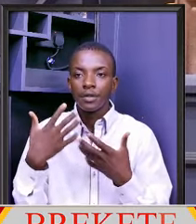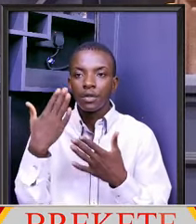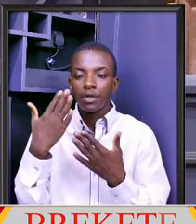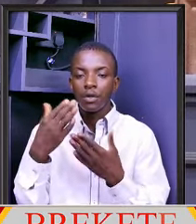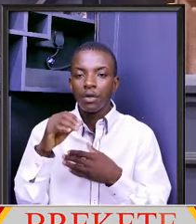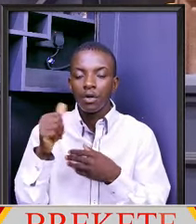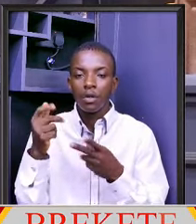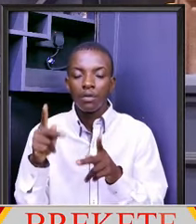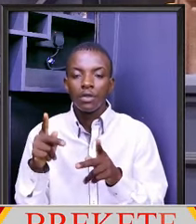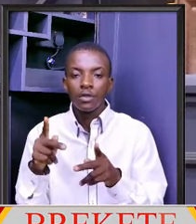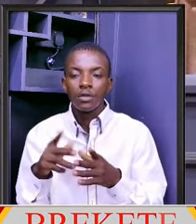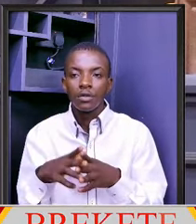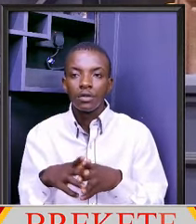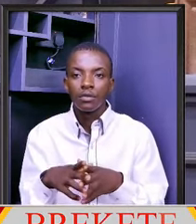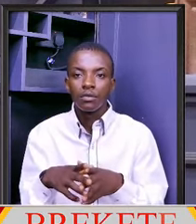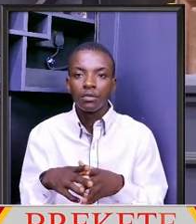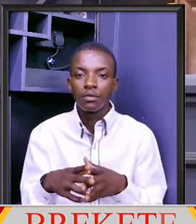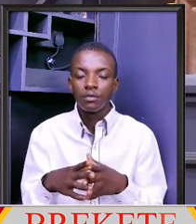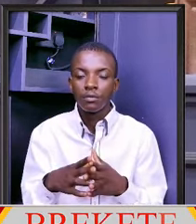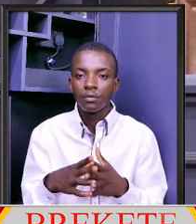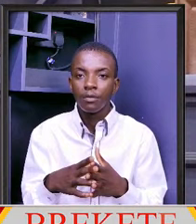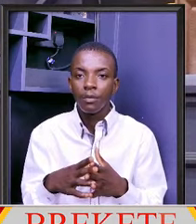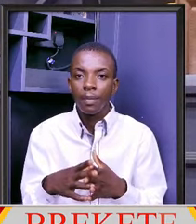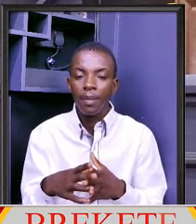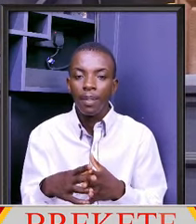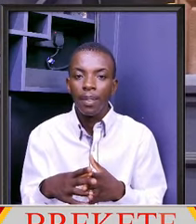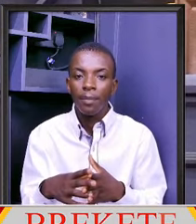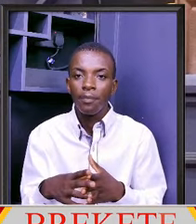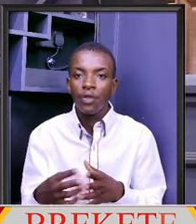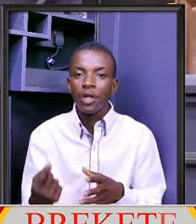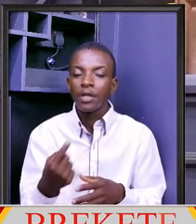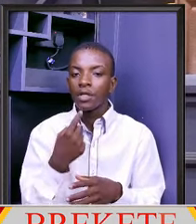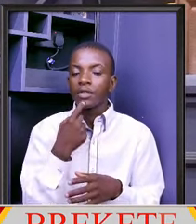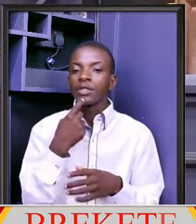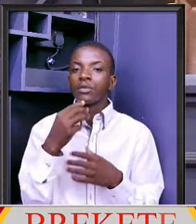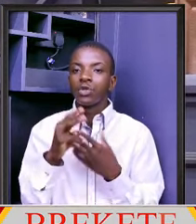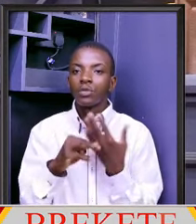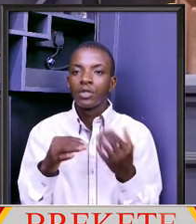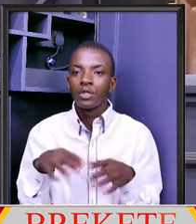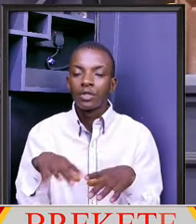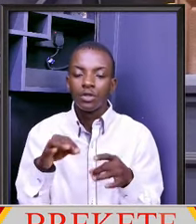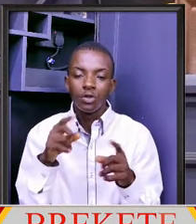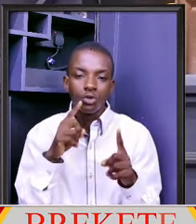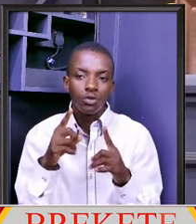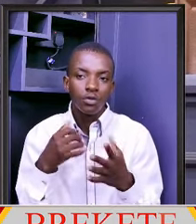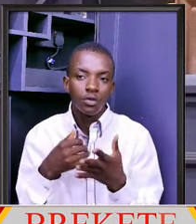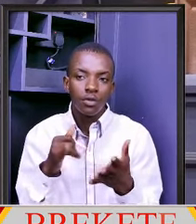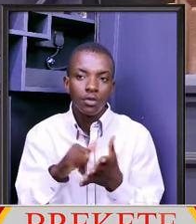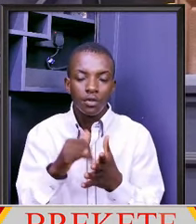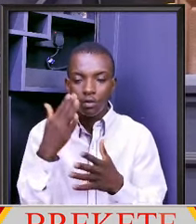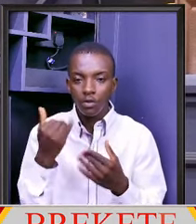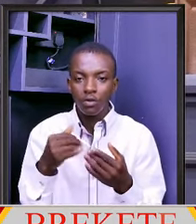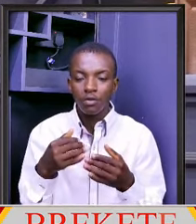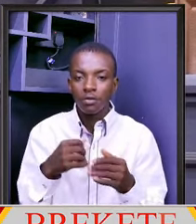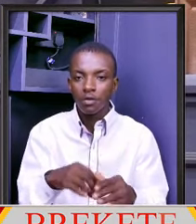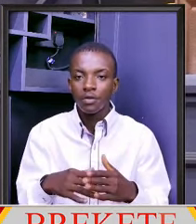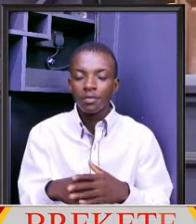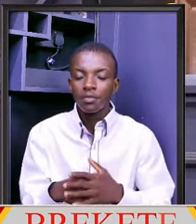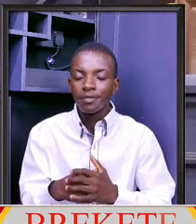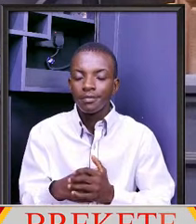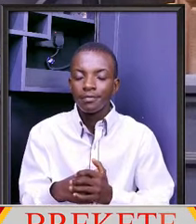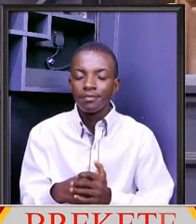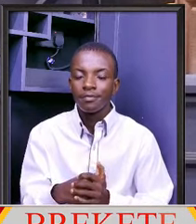other people take the I not take provocation, talk this one. Now, disappointment, I take talker. No, now make me on his side, I